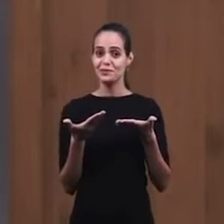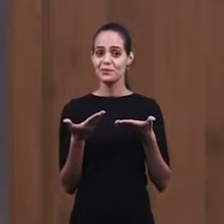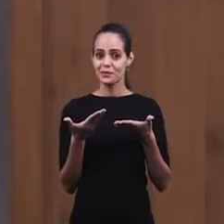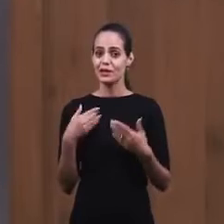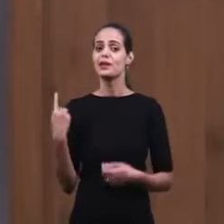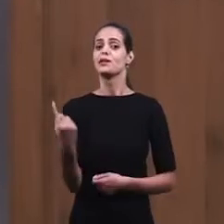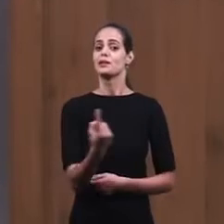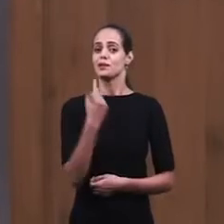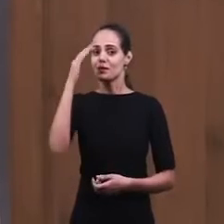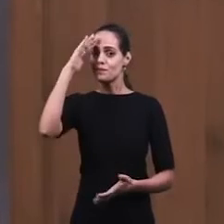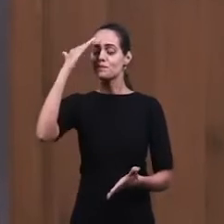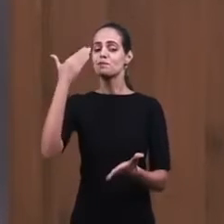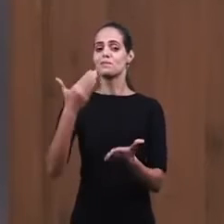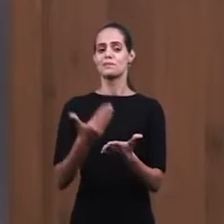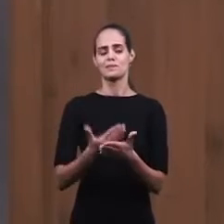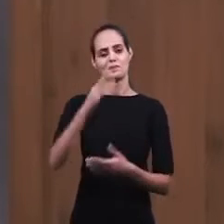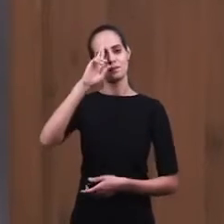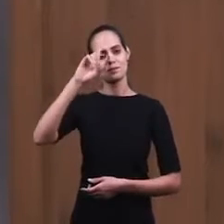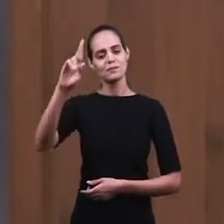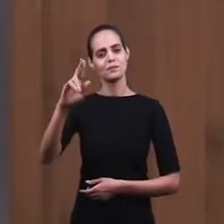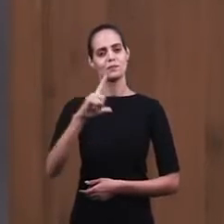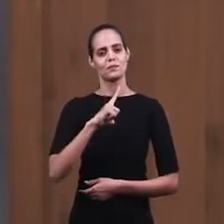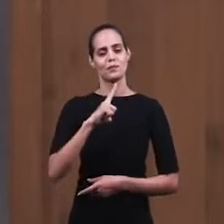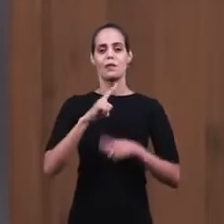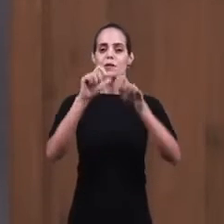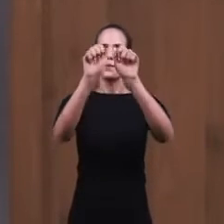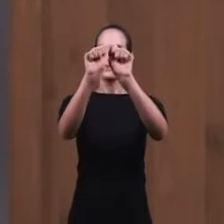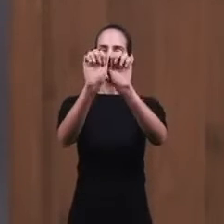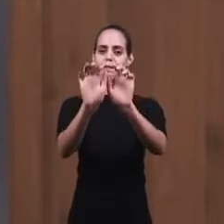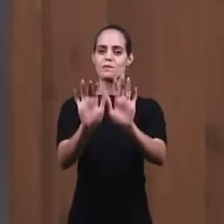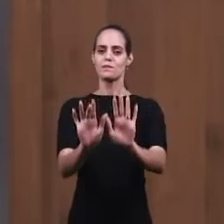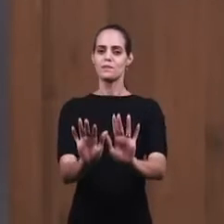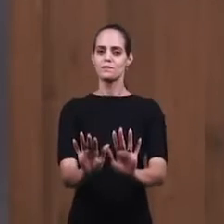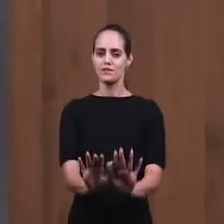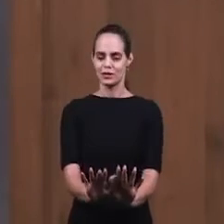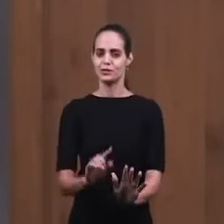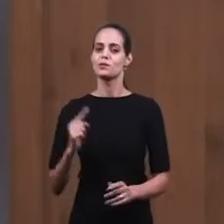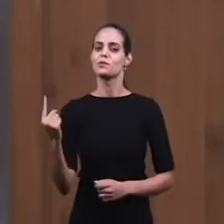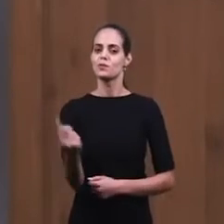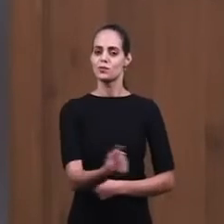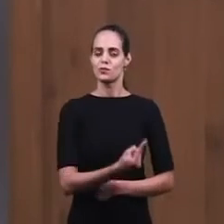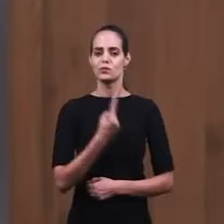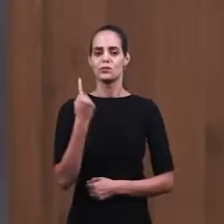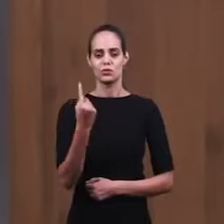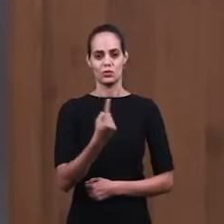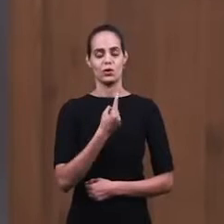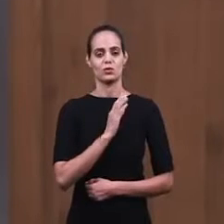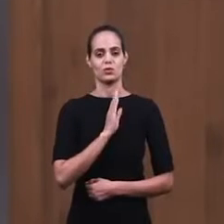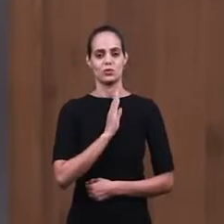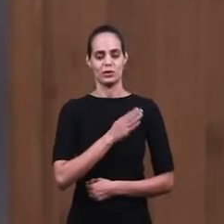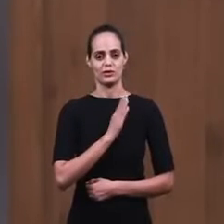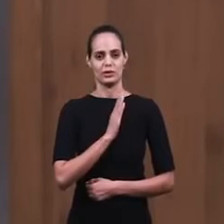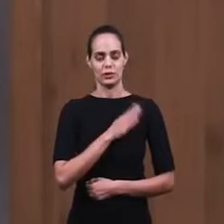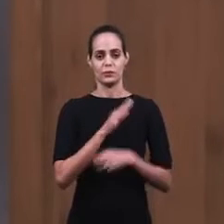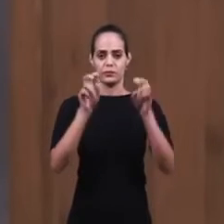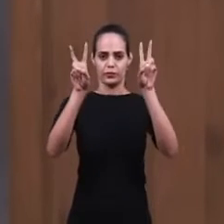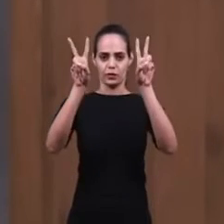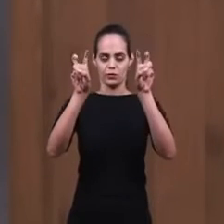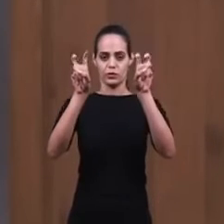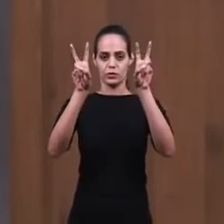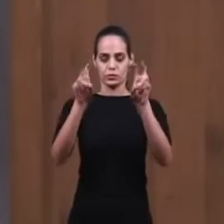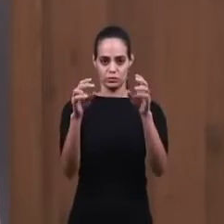welcome. And we believe that God has a blessing for our hearts. Glory to God. The theme of